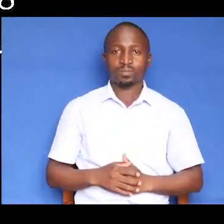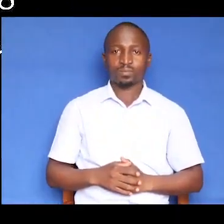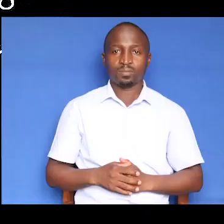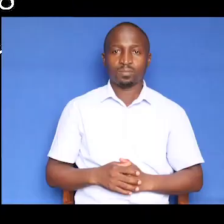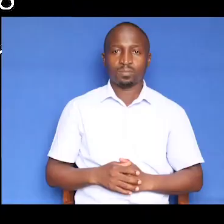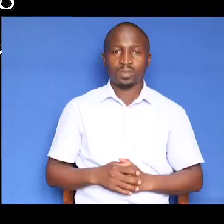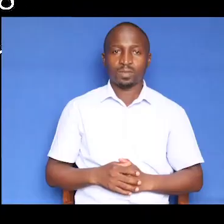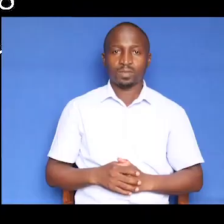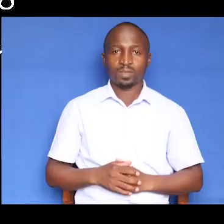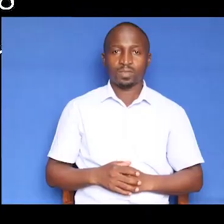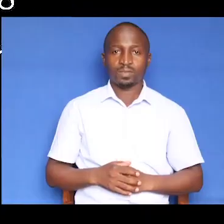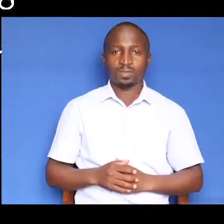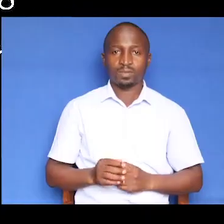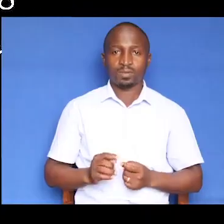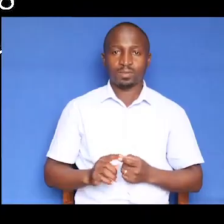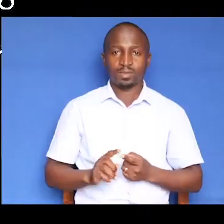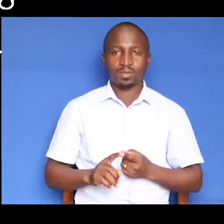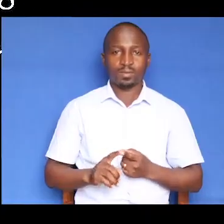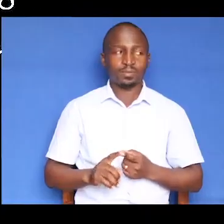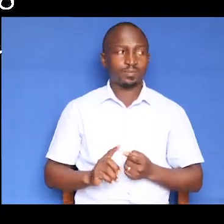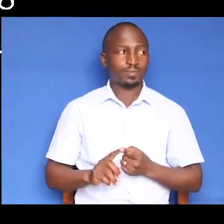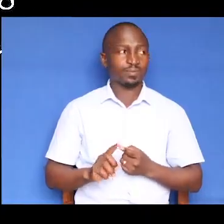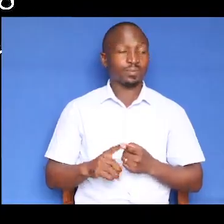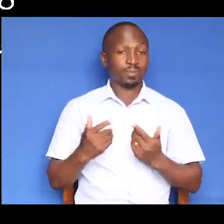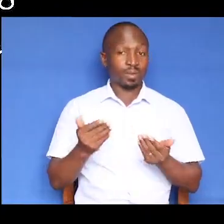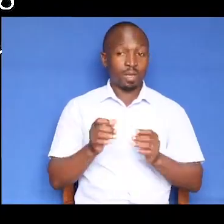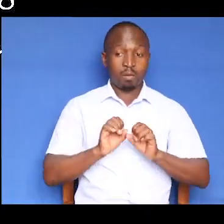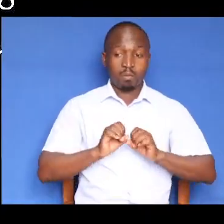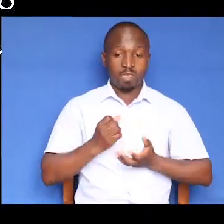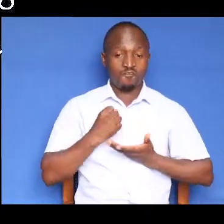will be, our multiplier